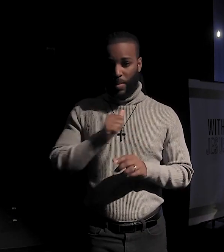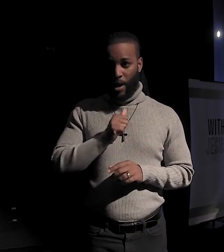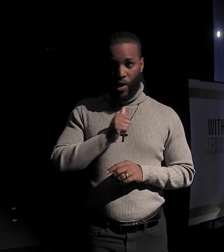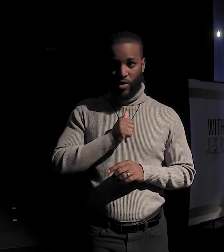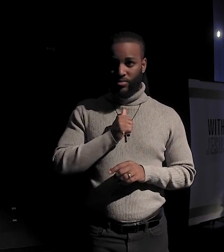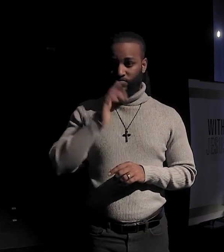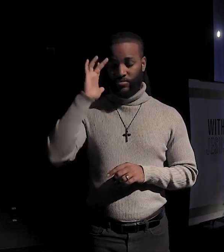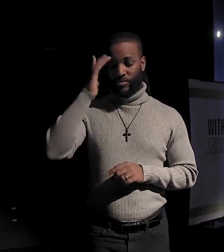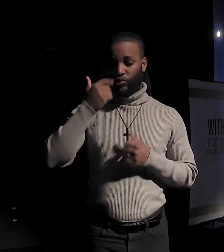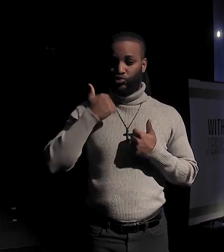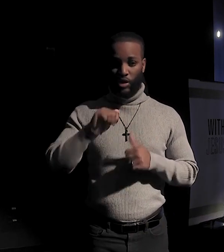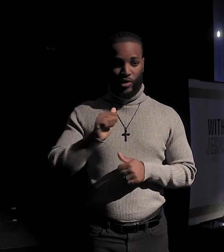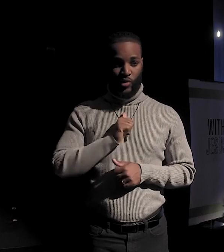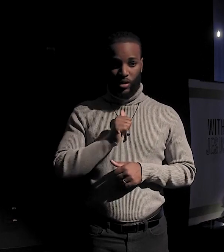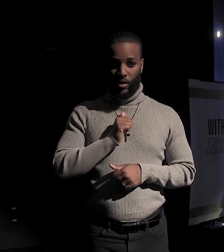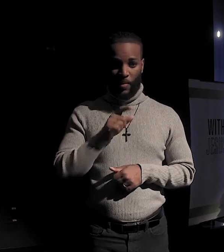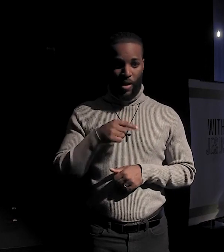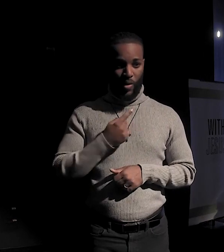I'm tired of trying to do it on my own.